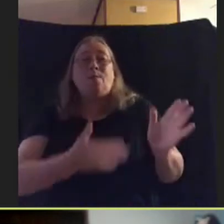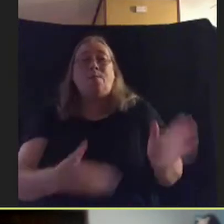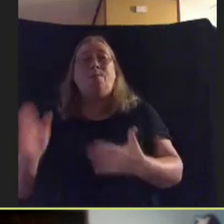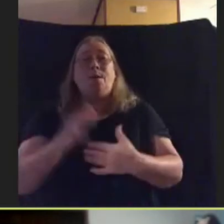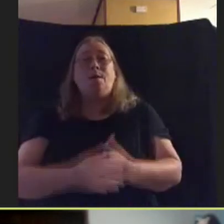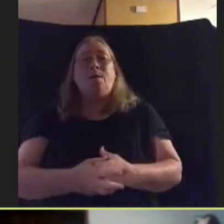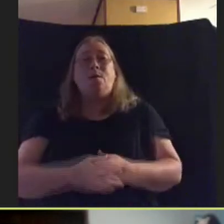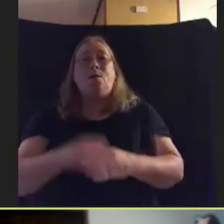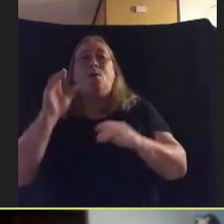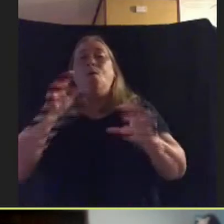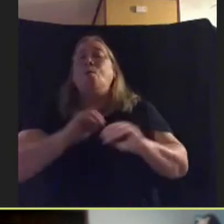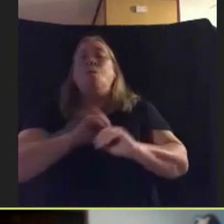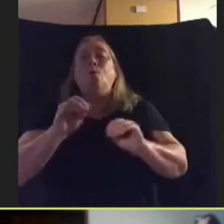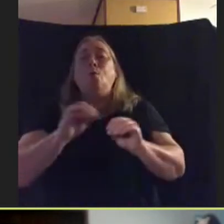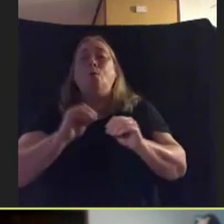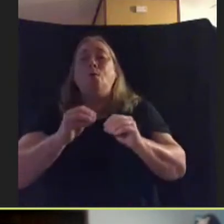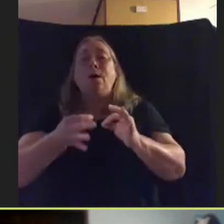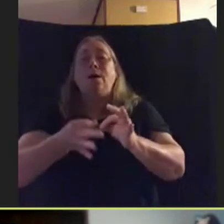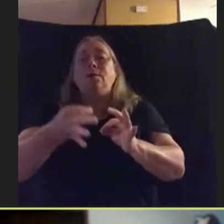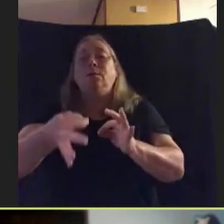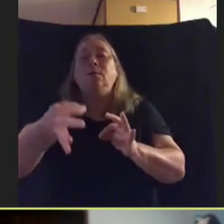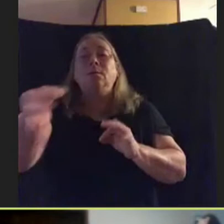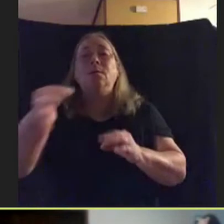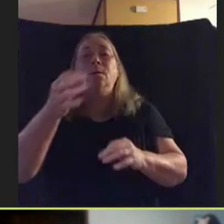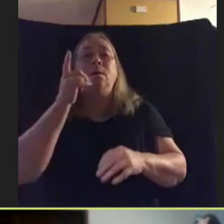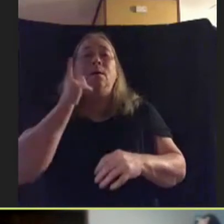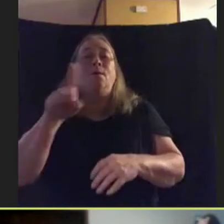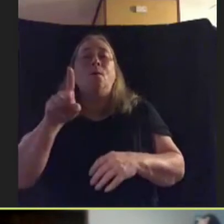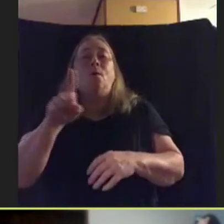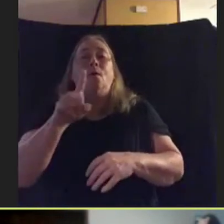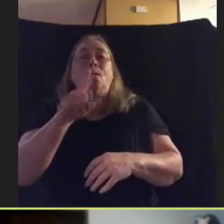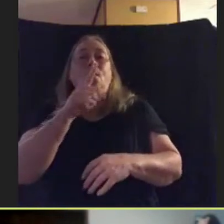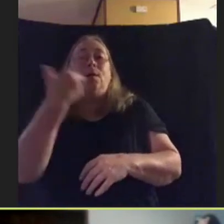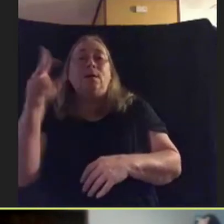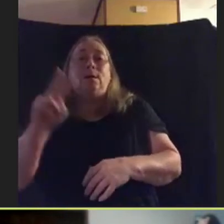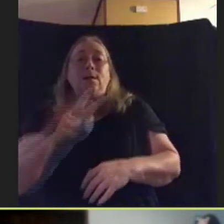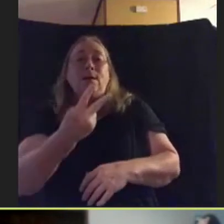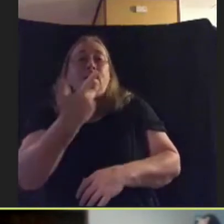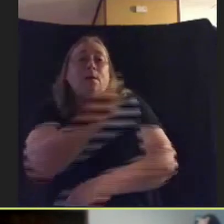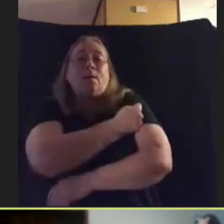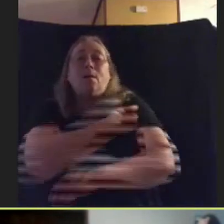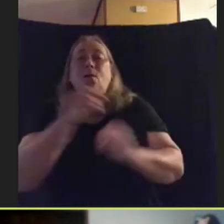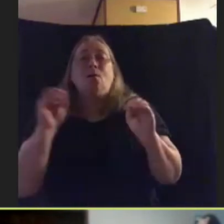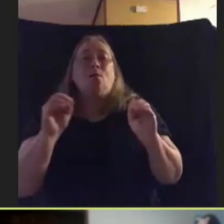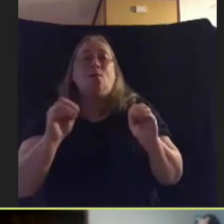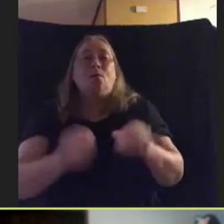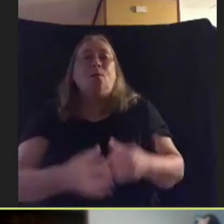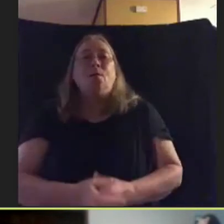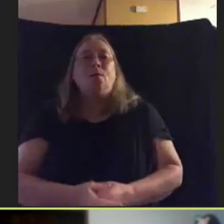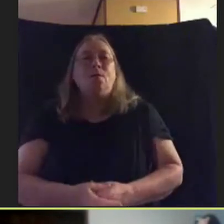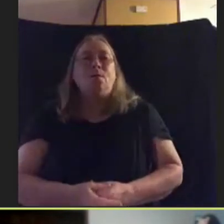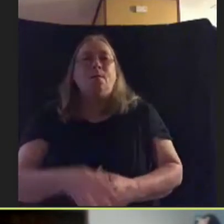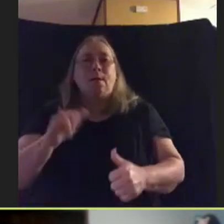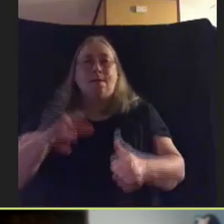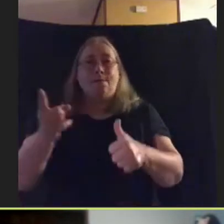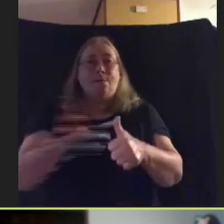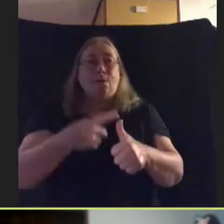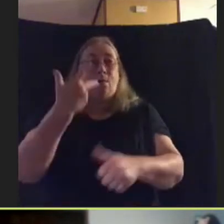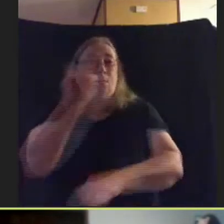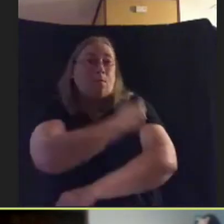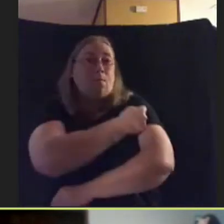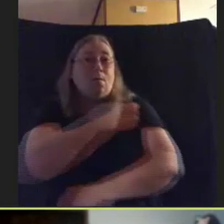in getting second doses. We are getting a second dose allocation that matches the first doses we